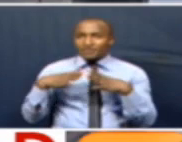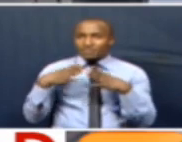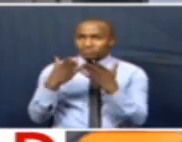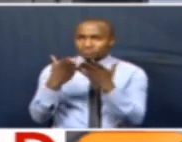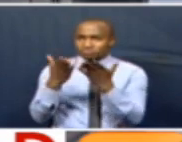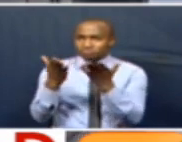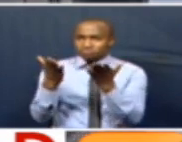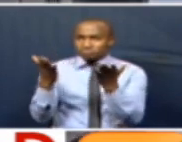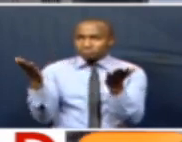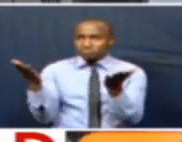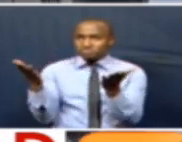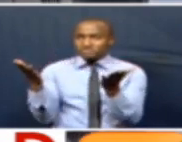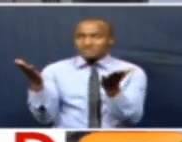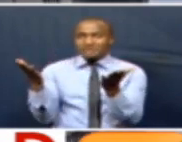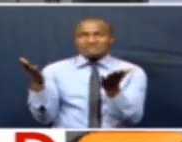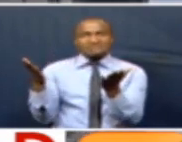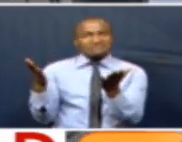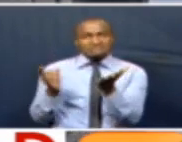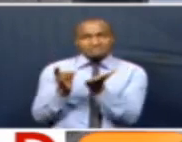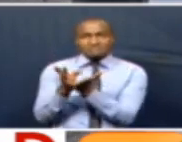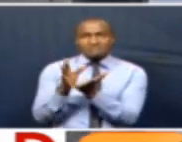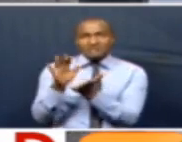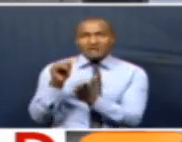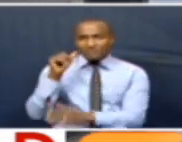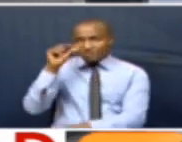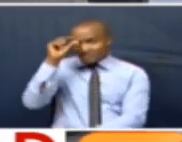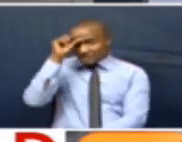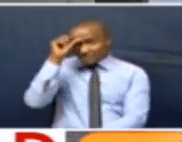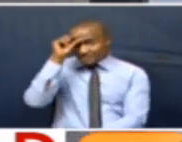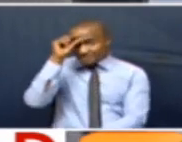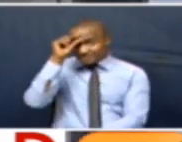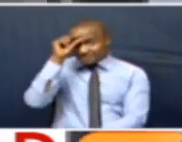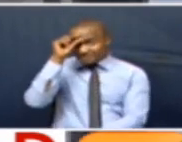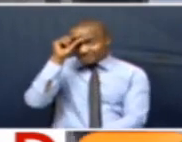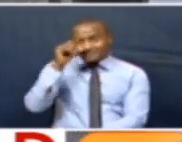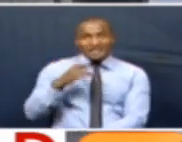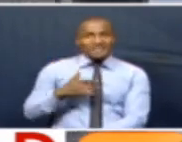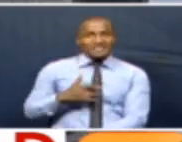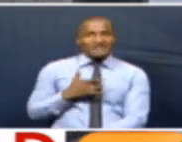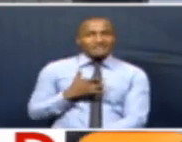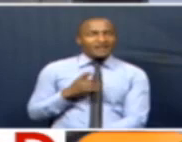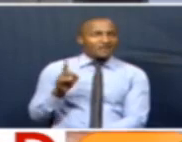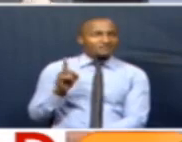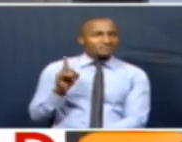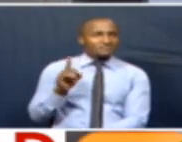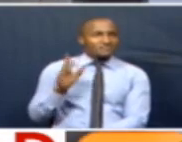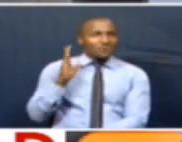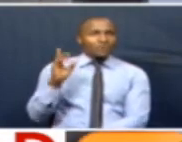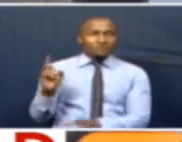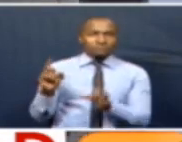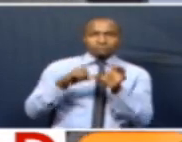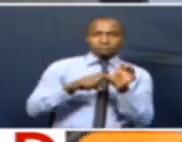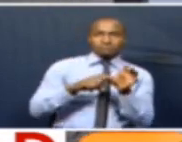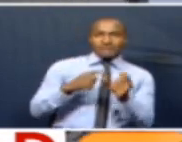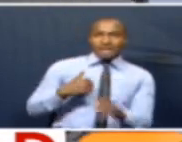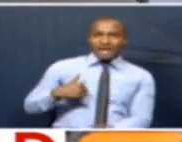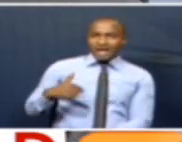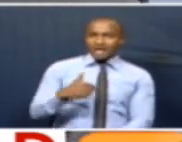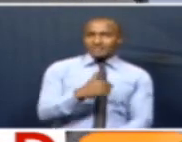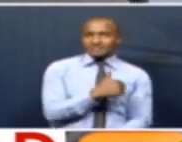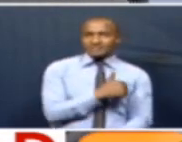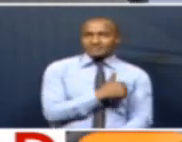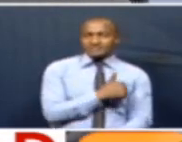been disgraced from government and therefore they felt that they were going to join our side. Mm-hmm.